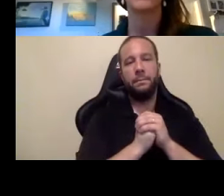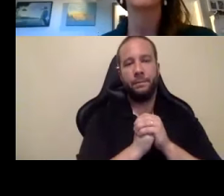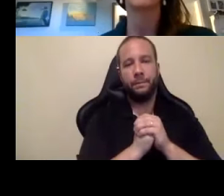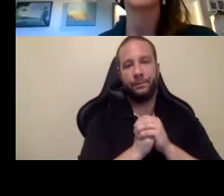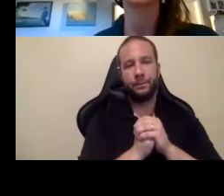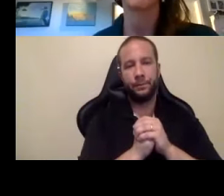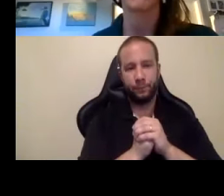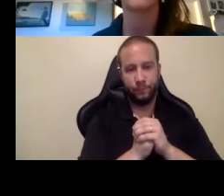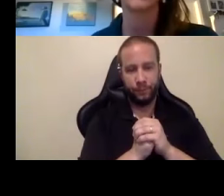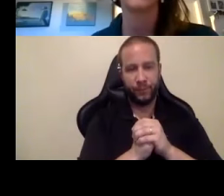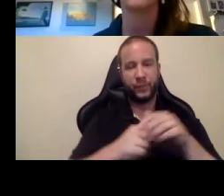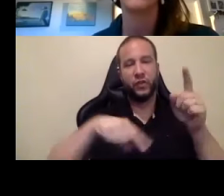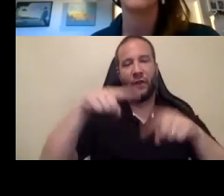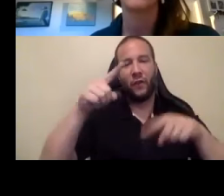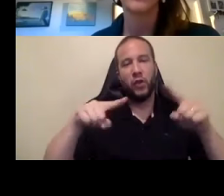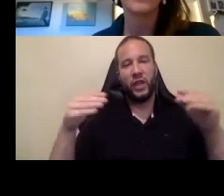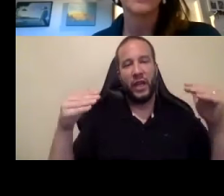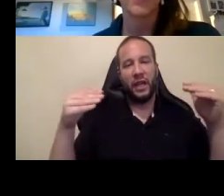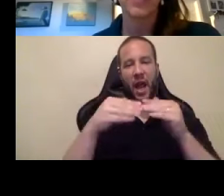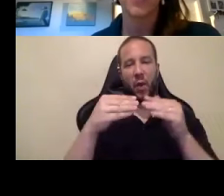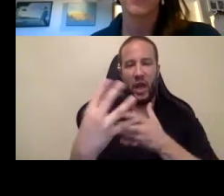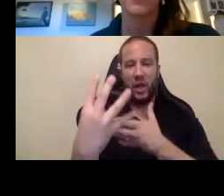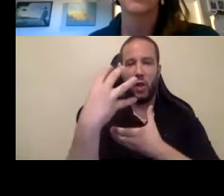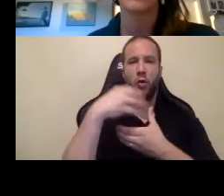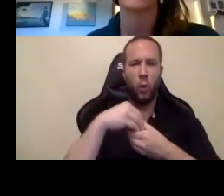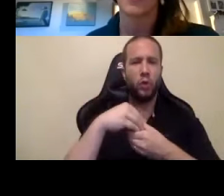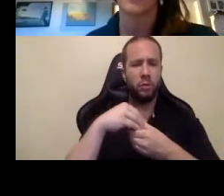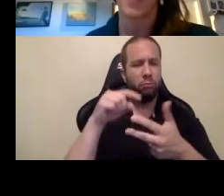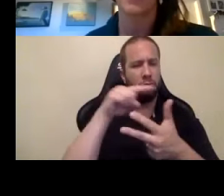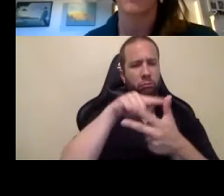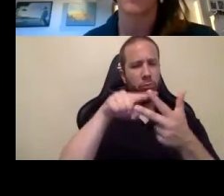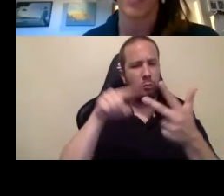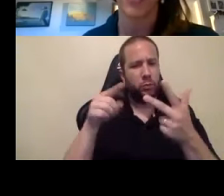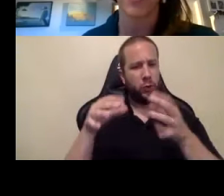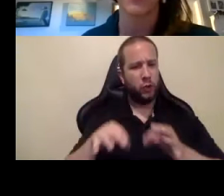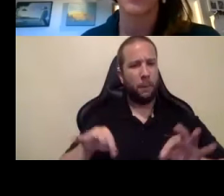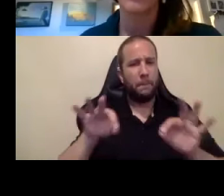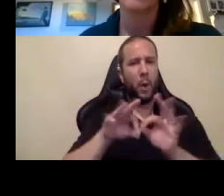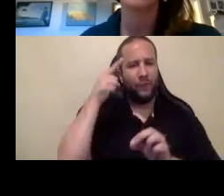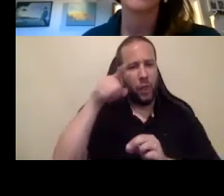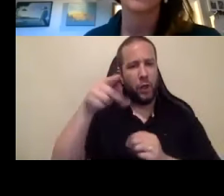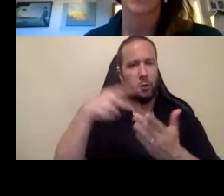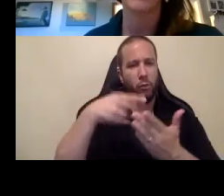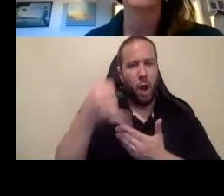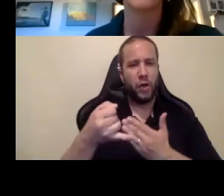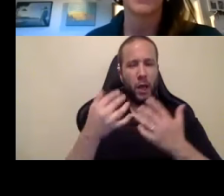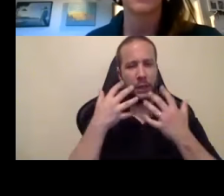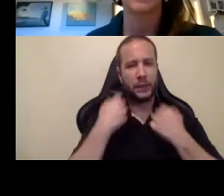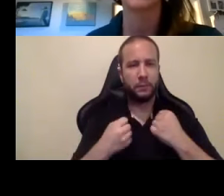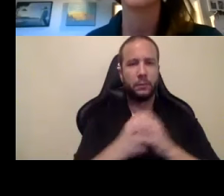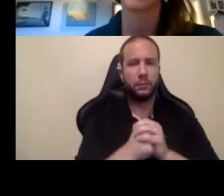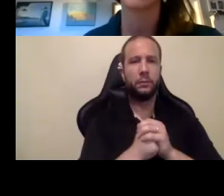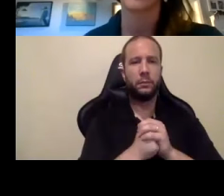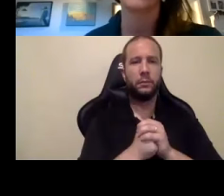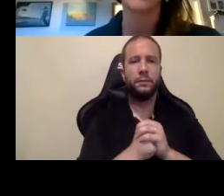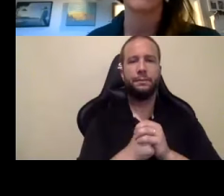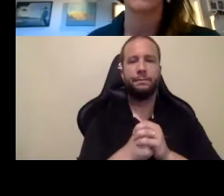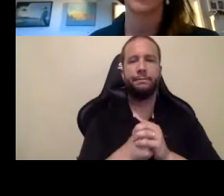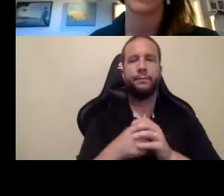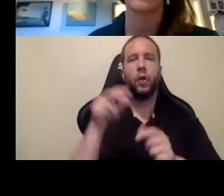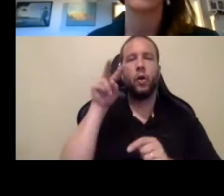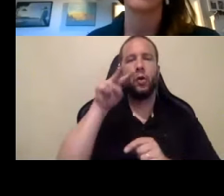project, and we're working hard to bring these principles into every aspect of the project. Boone is dropping the link to our